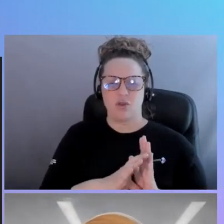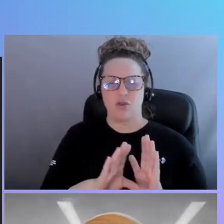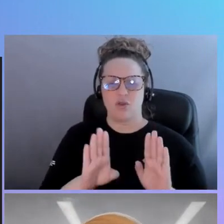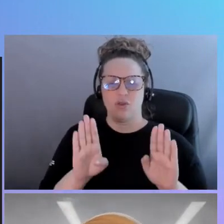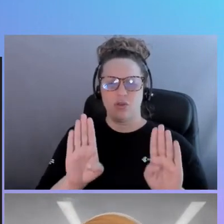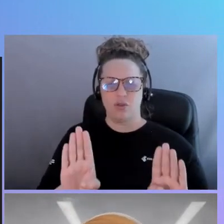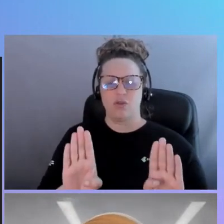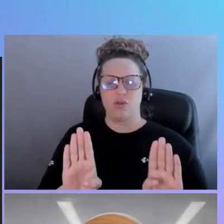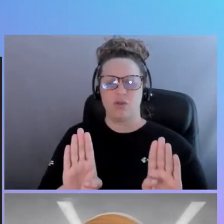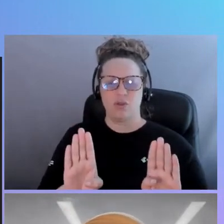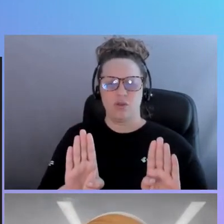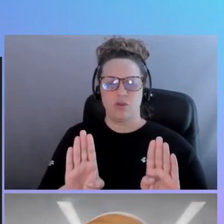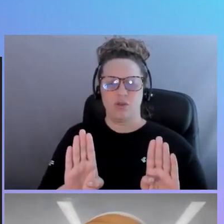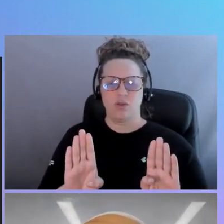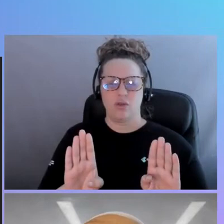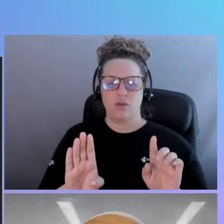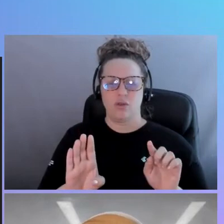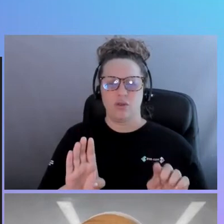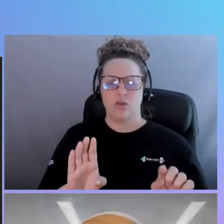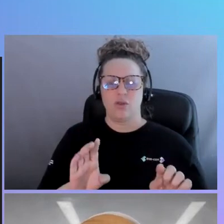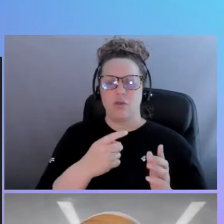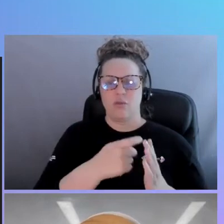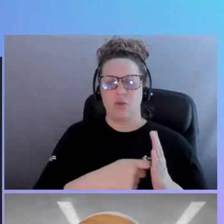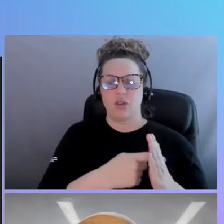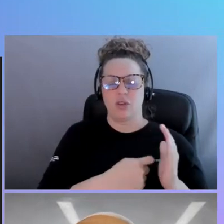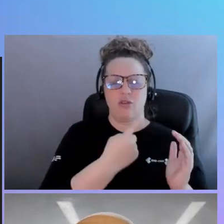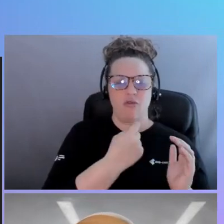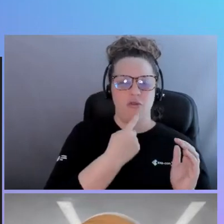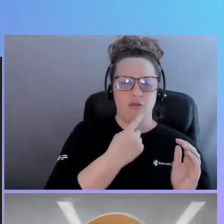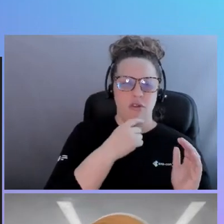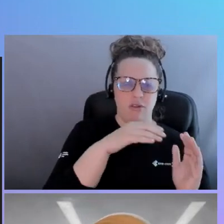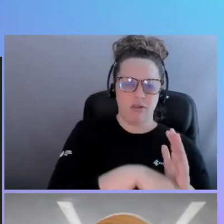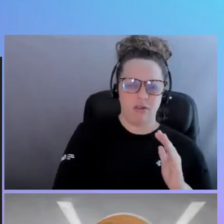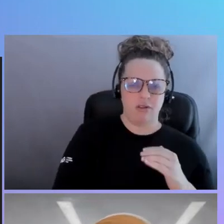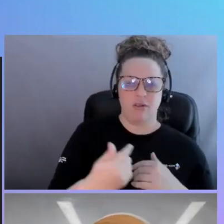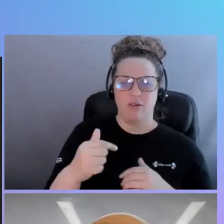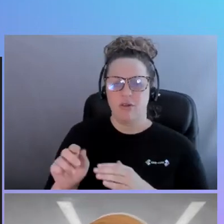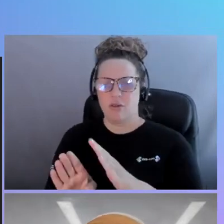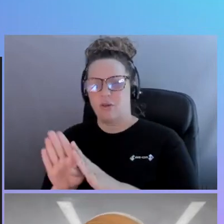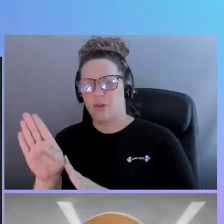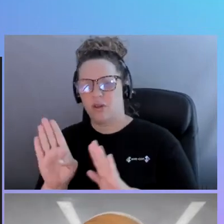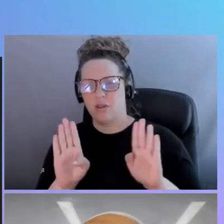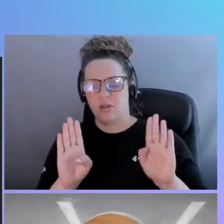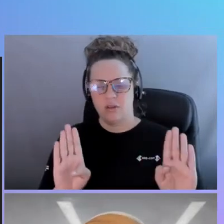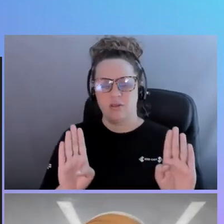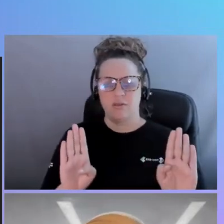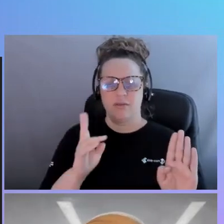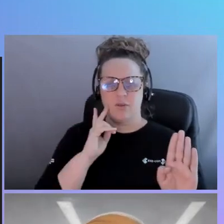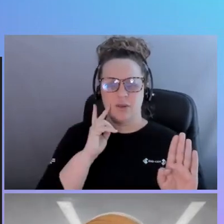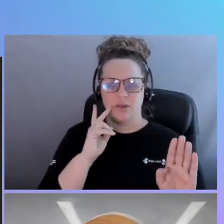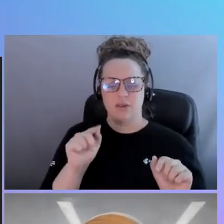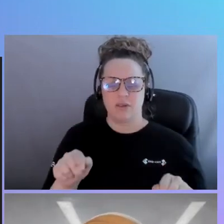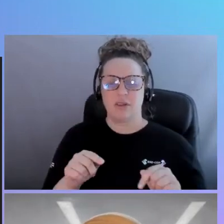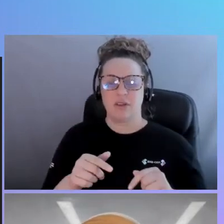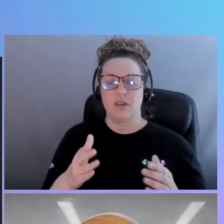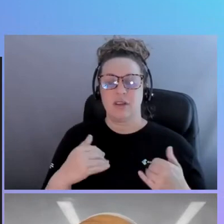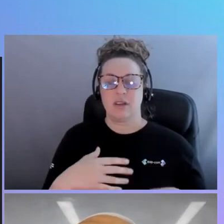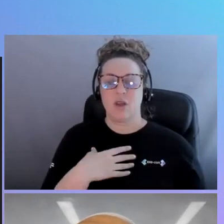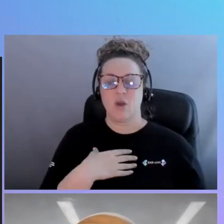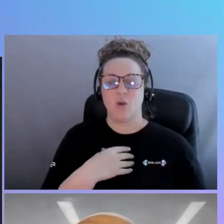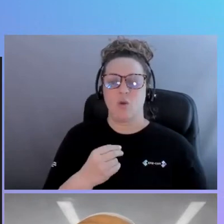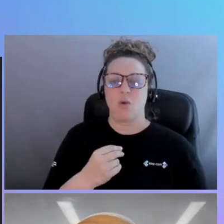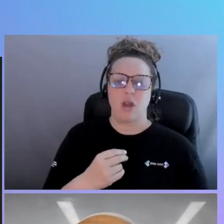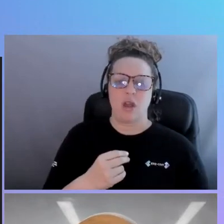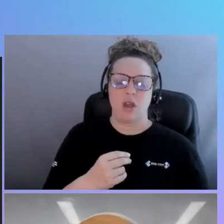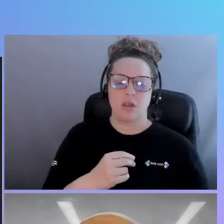some prices in red when they're going down, green when they're going up. And there's an example where there's white text